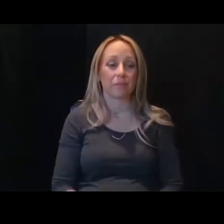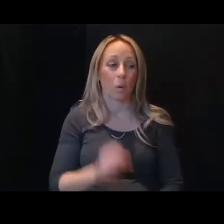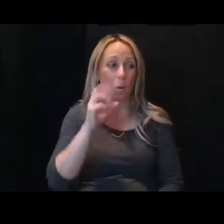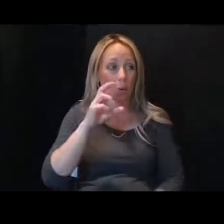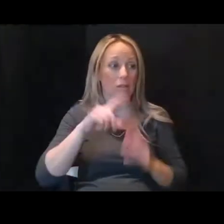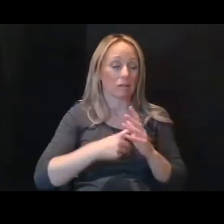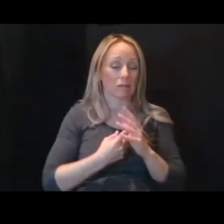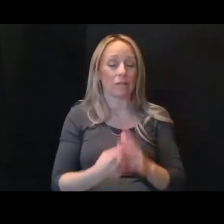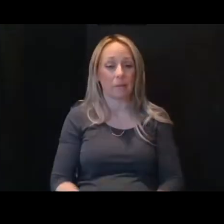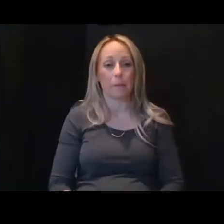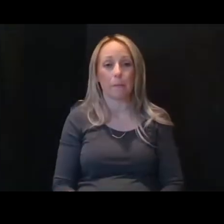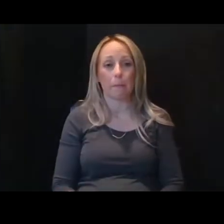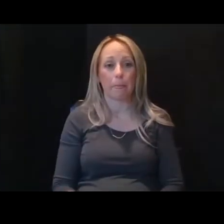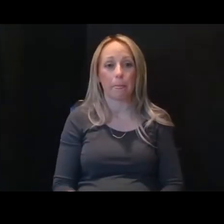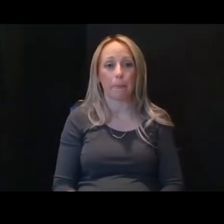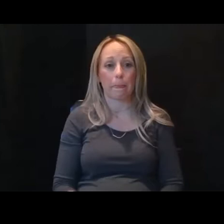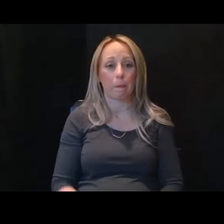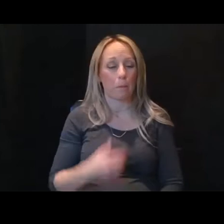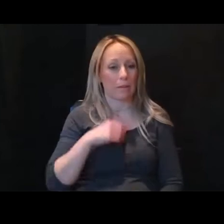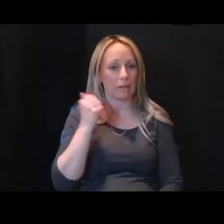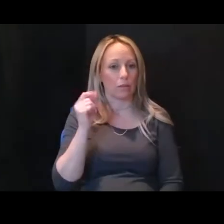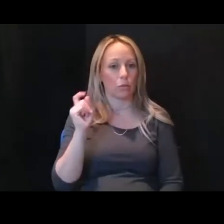Okay, we have another question here.